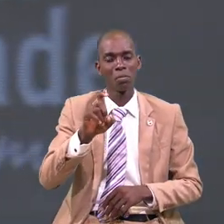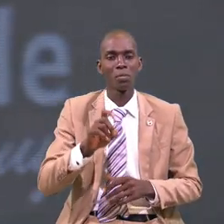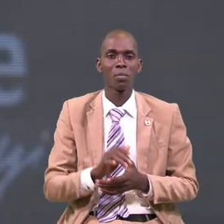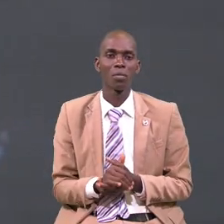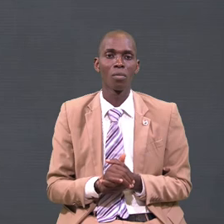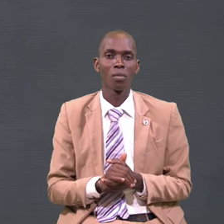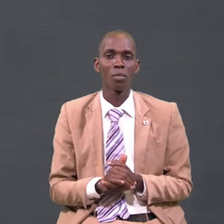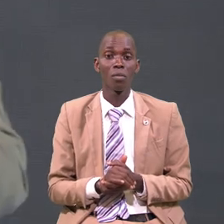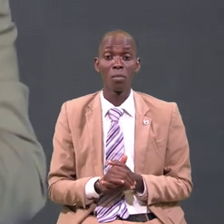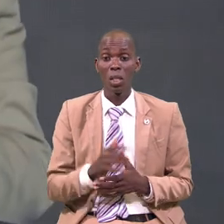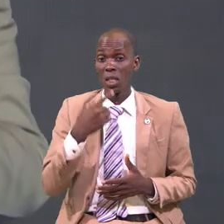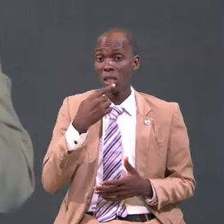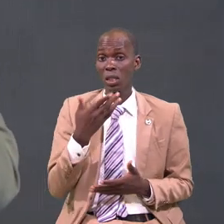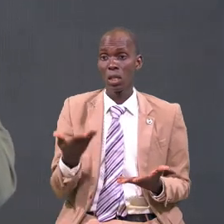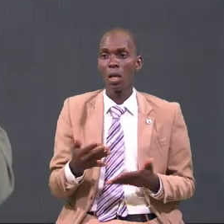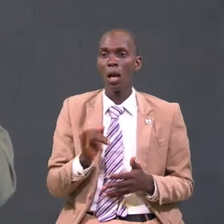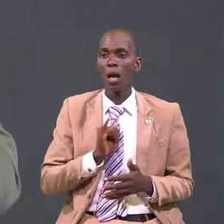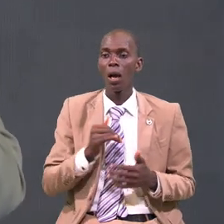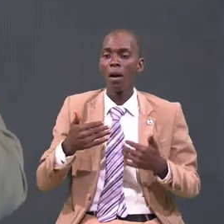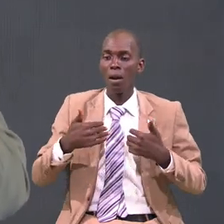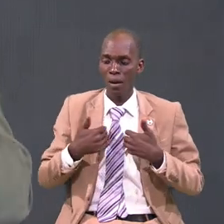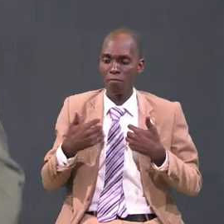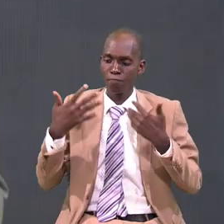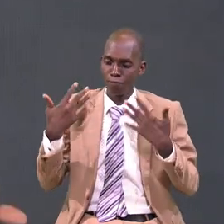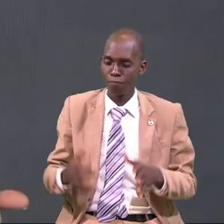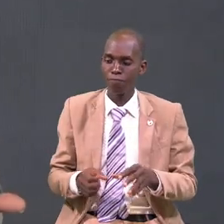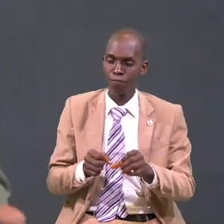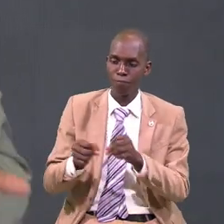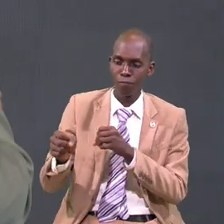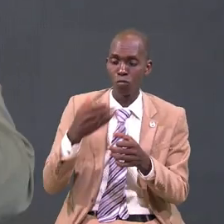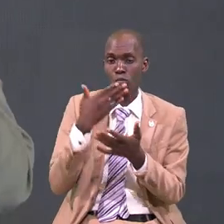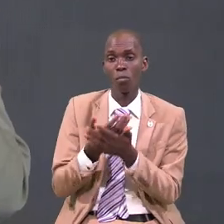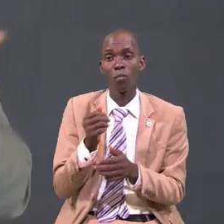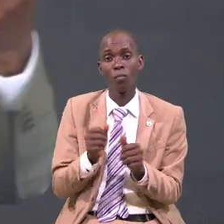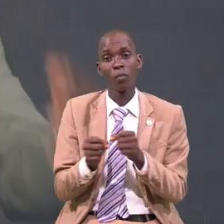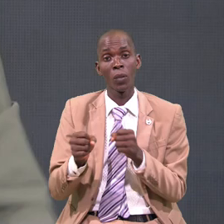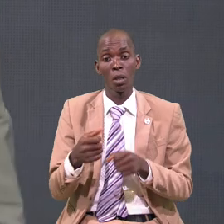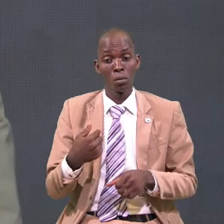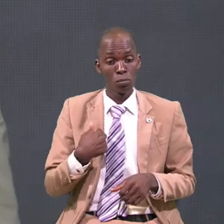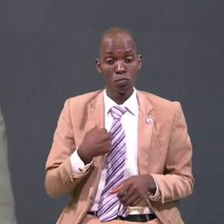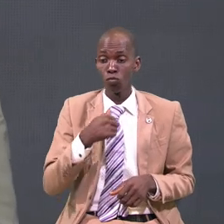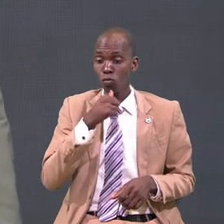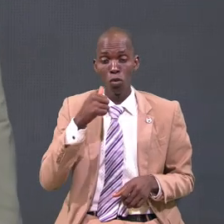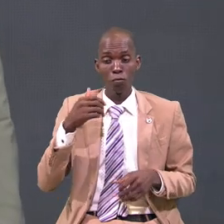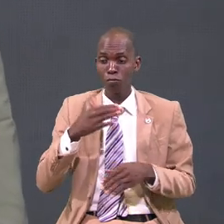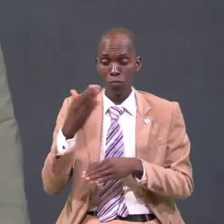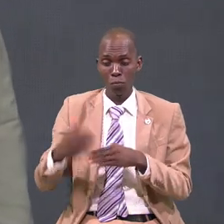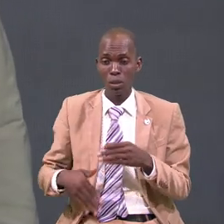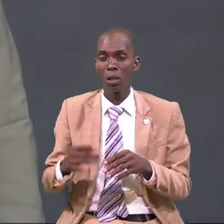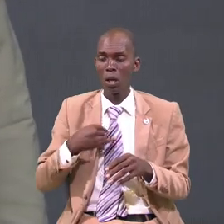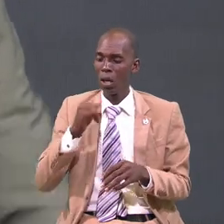I have fought a good fight. I am still here. I'm still fighting the good fight.